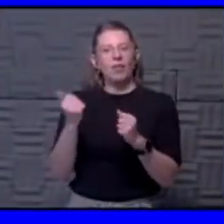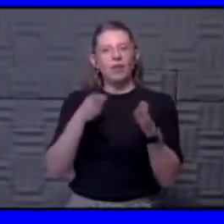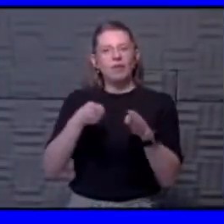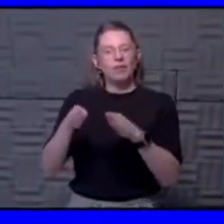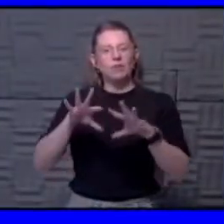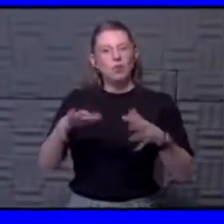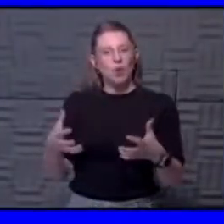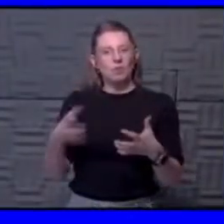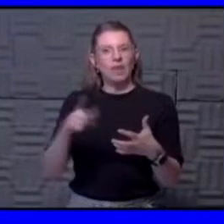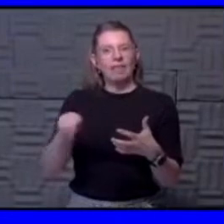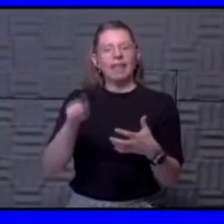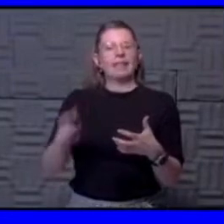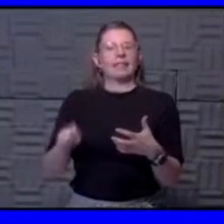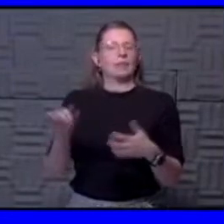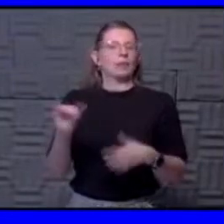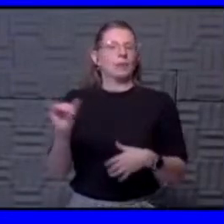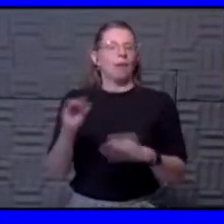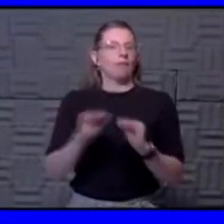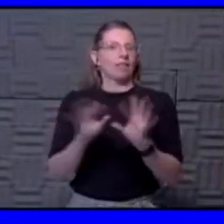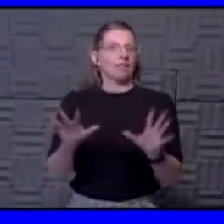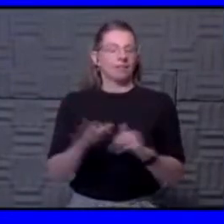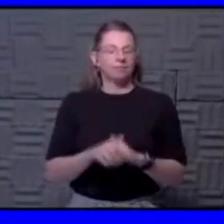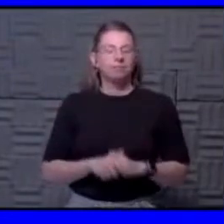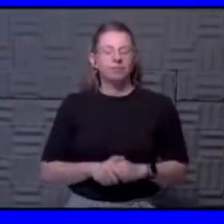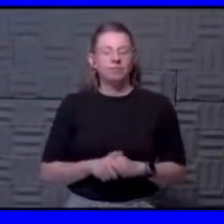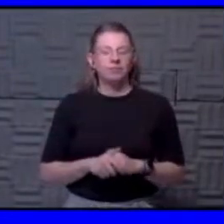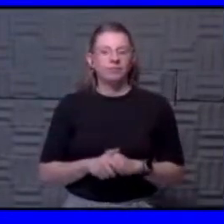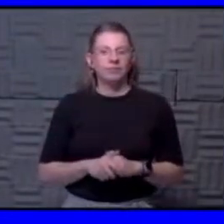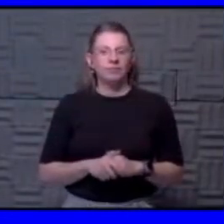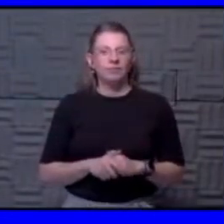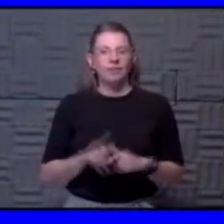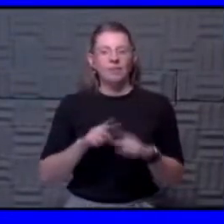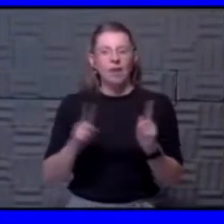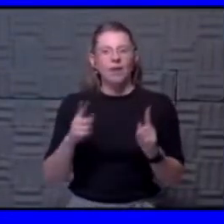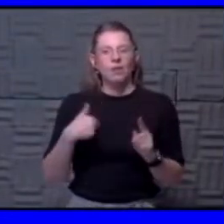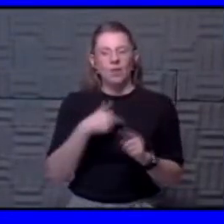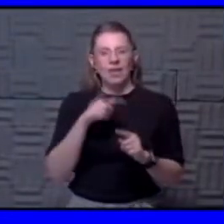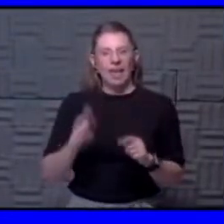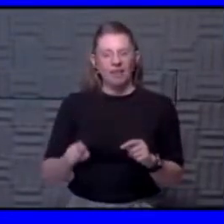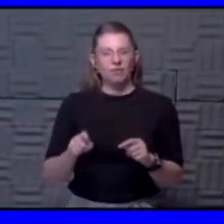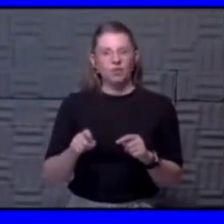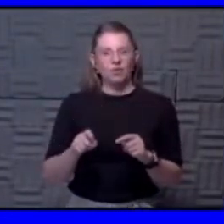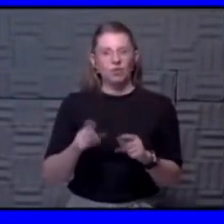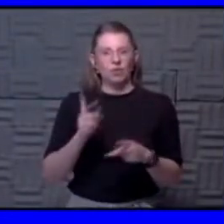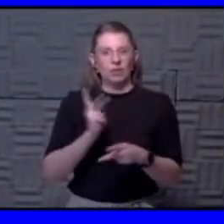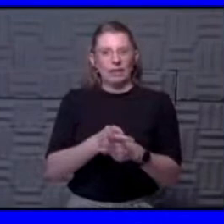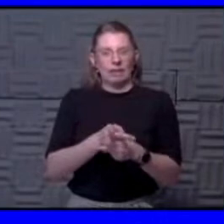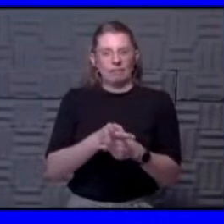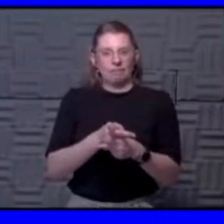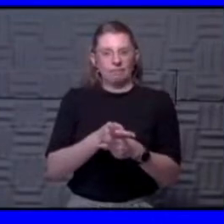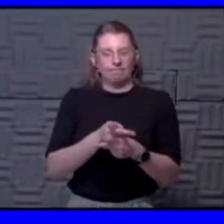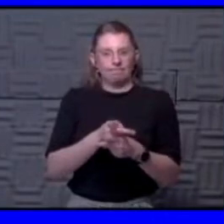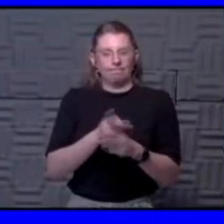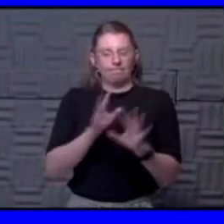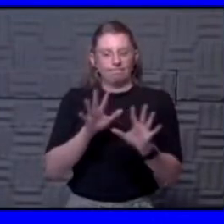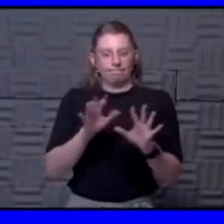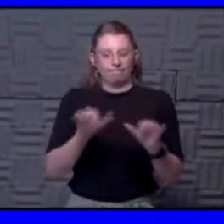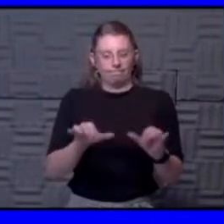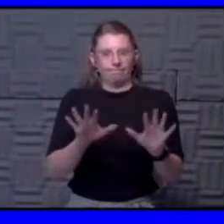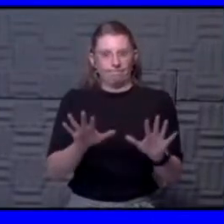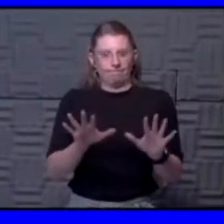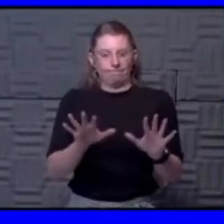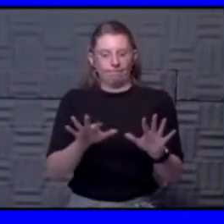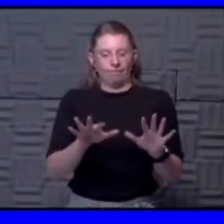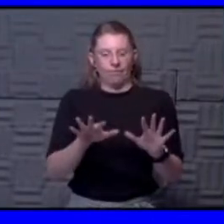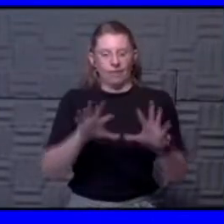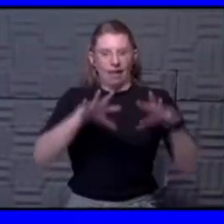which they need it too, obviously, but we have to keep all of that in a collective sense, and this is the